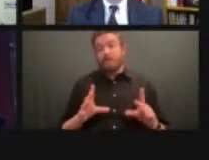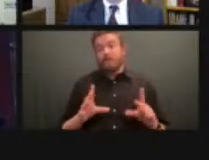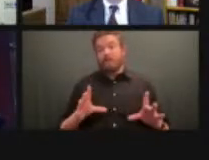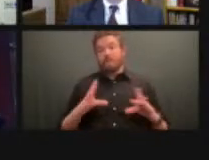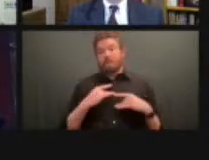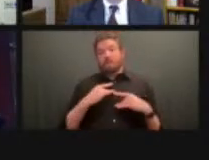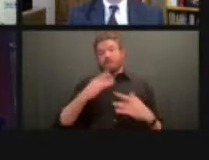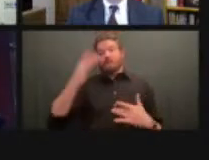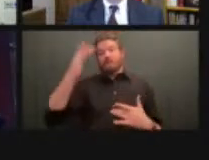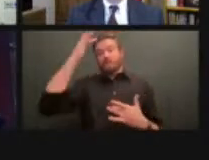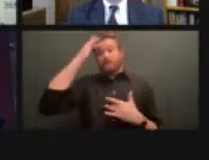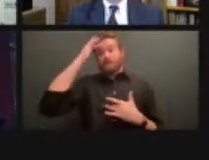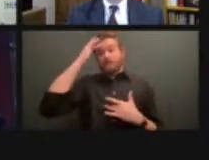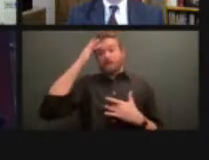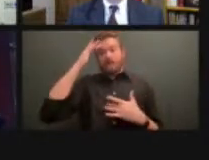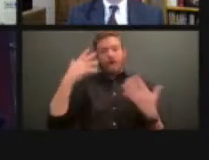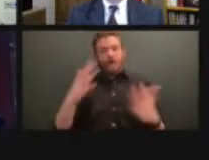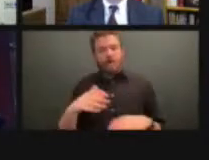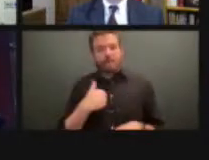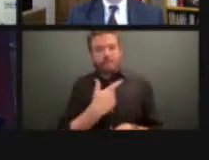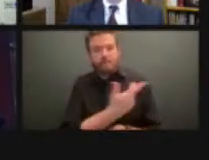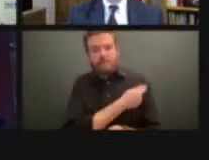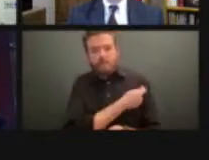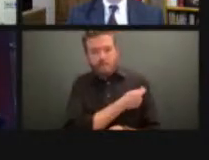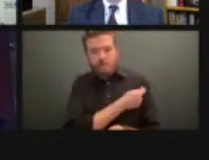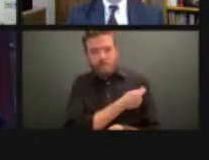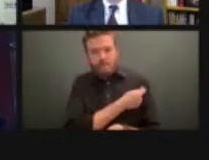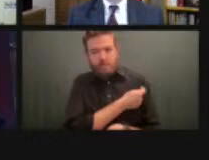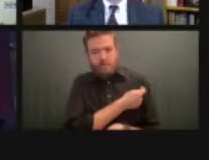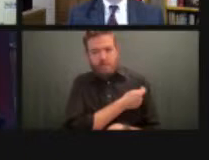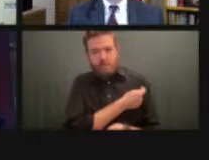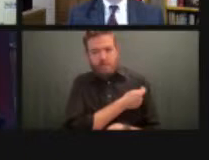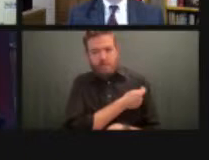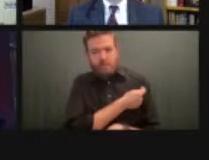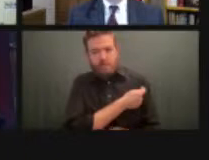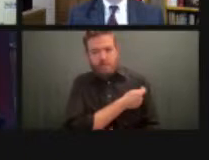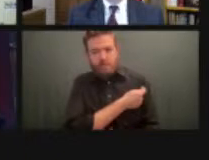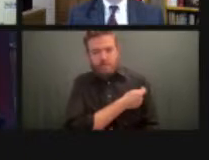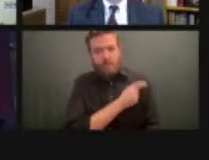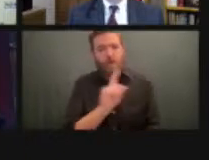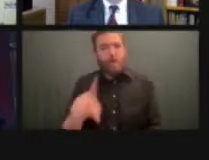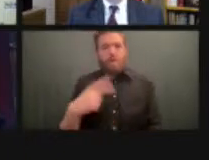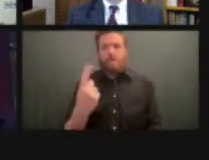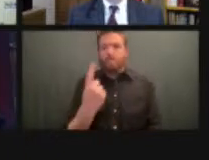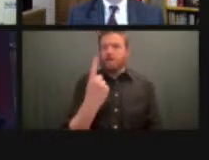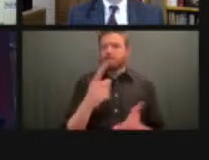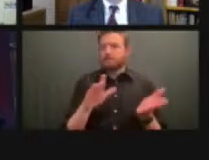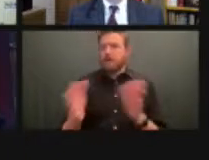one death is too many, but only one loss of life out of the statewide total of 136.